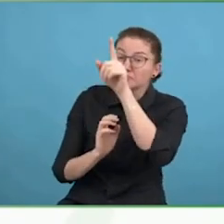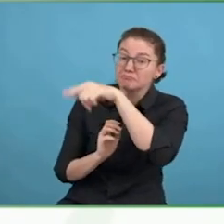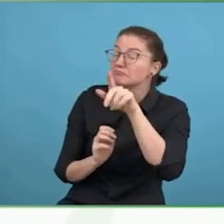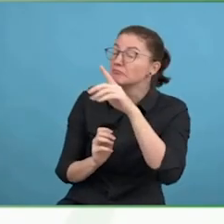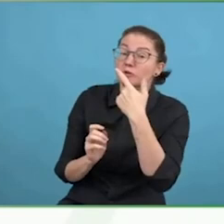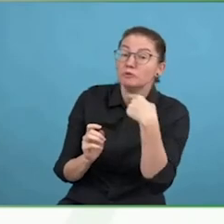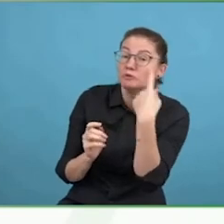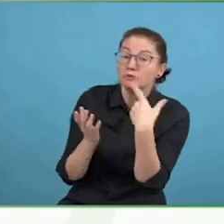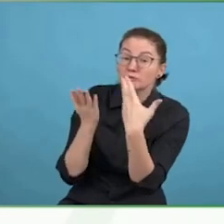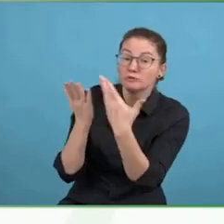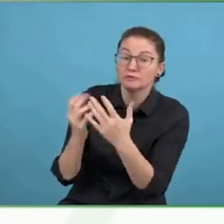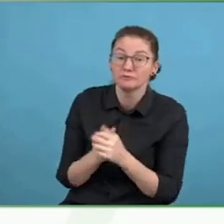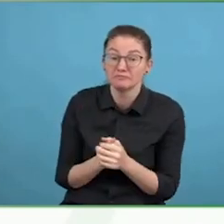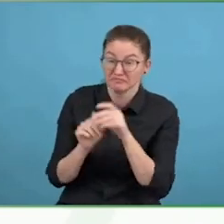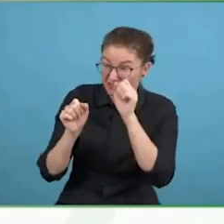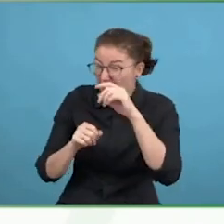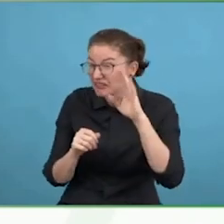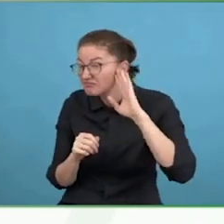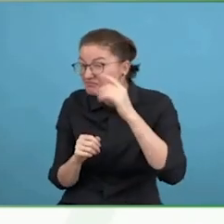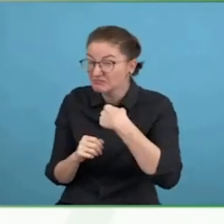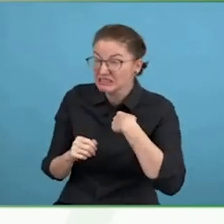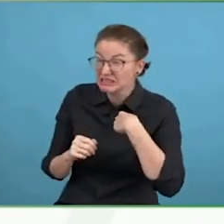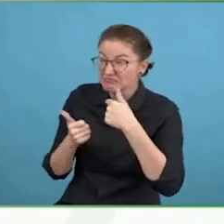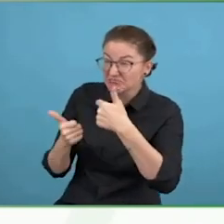Yes. Excellent. Hello, Mr. Butcher.